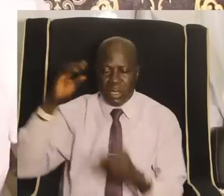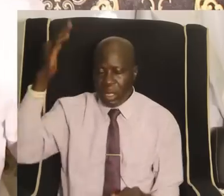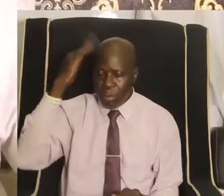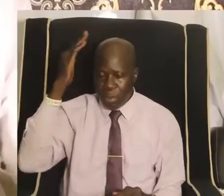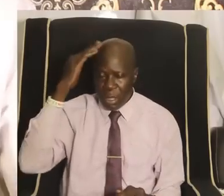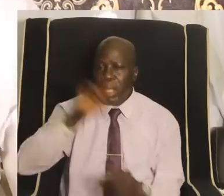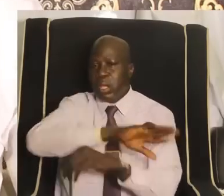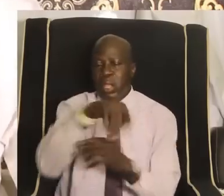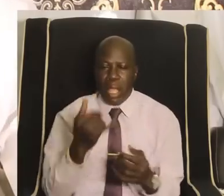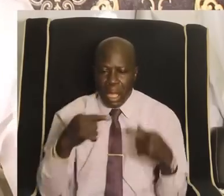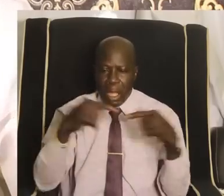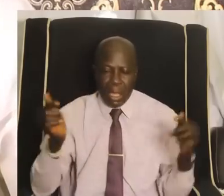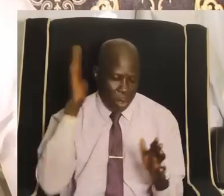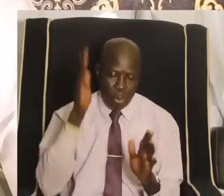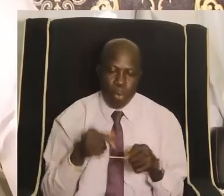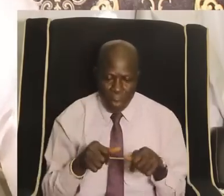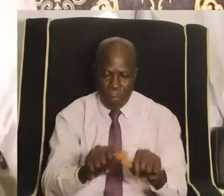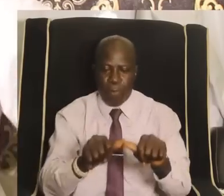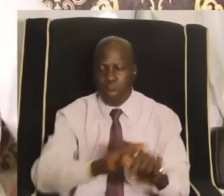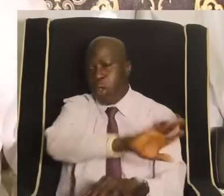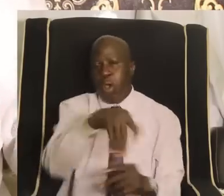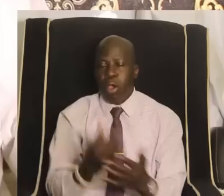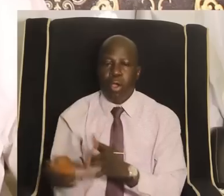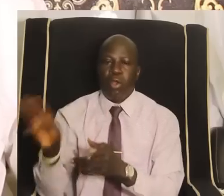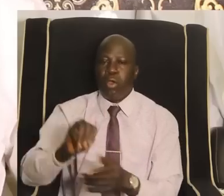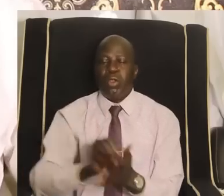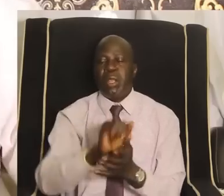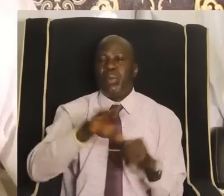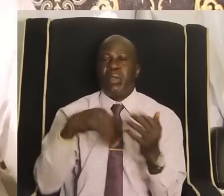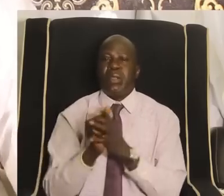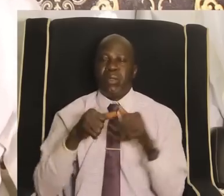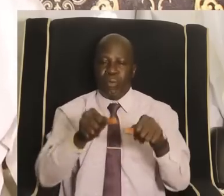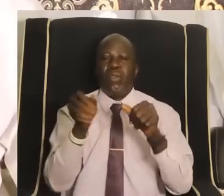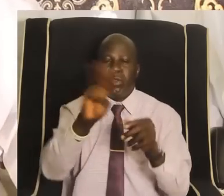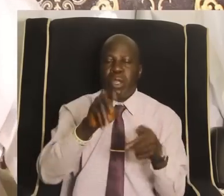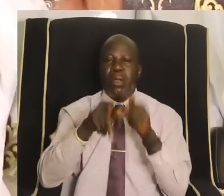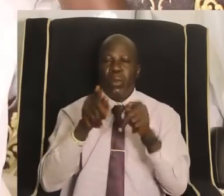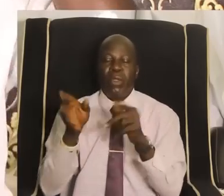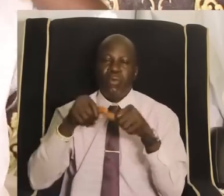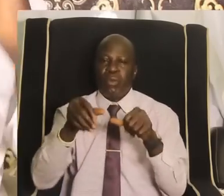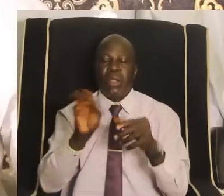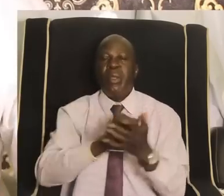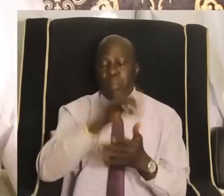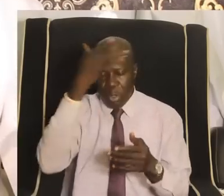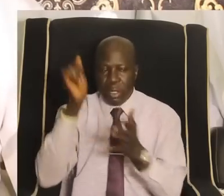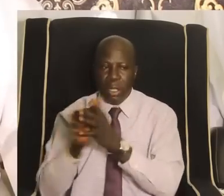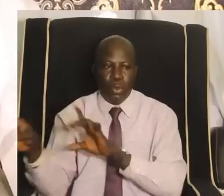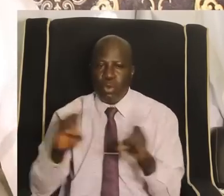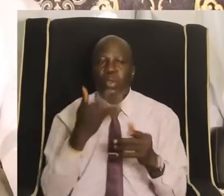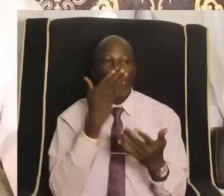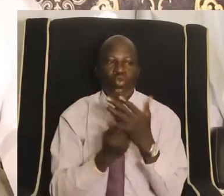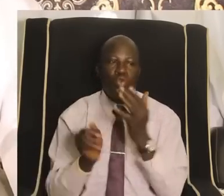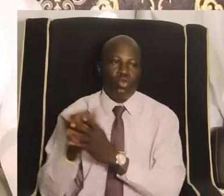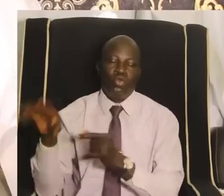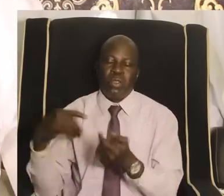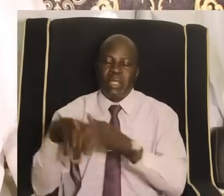bá ń lọ. The enemy will follow them wherever they go to. Àwọn èèyàn máa follow wọn. They will follow them. People will follow them. Nígbà wọn máa ṣe nǹkan tó dára. Because they will be